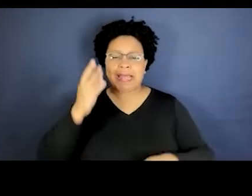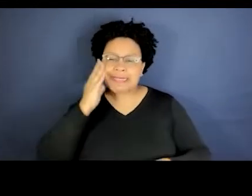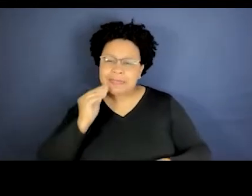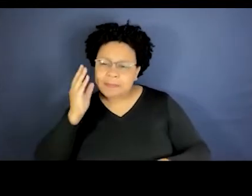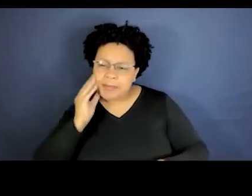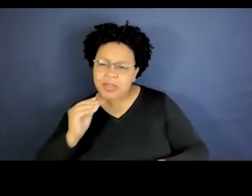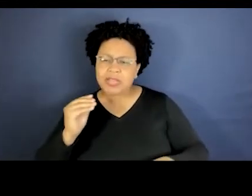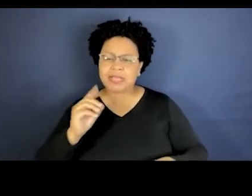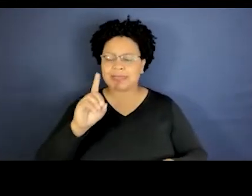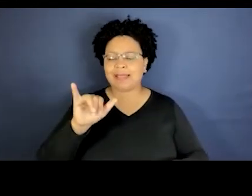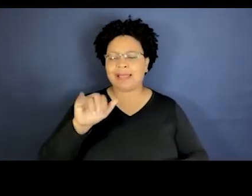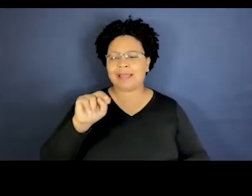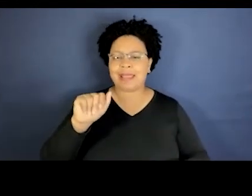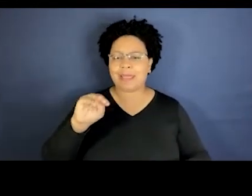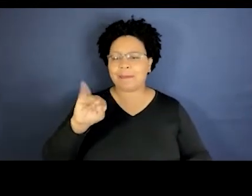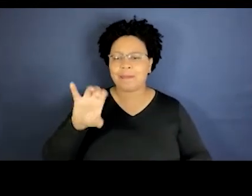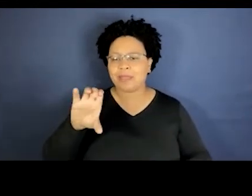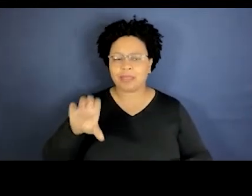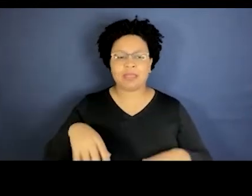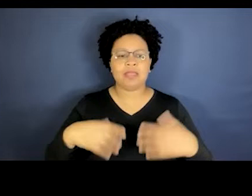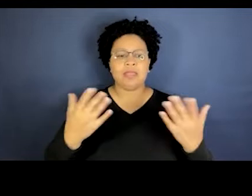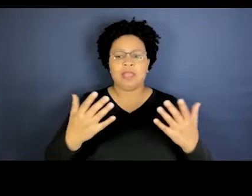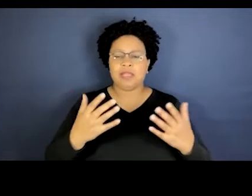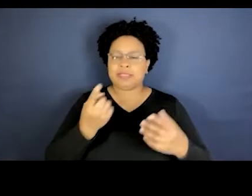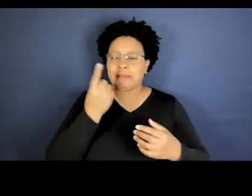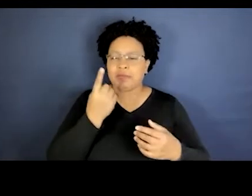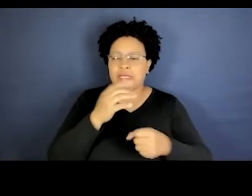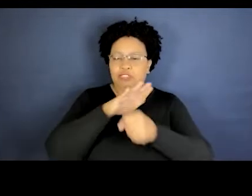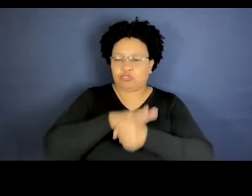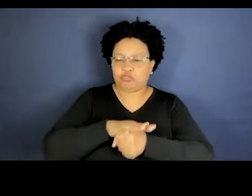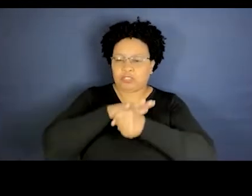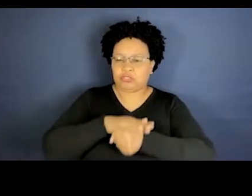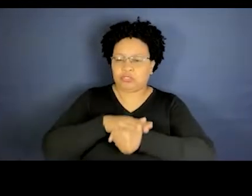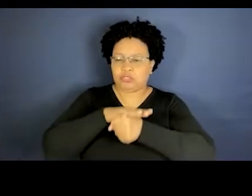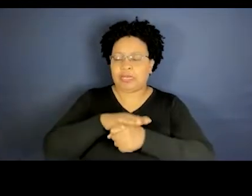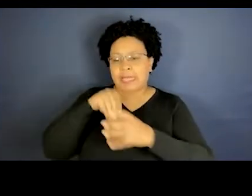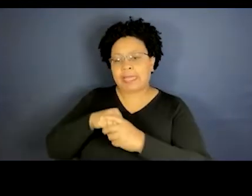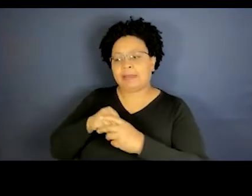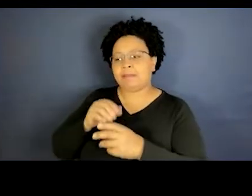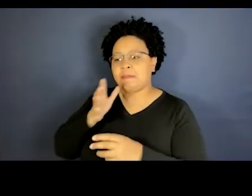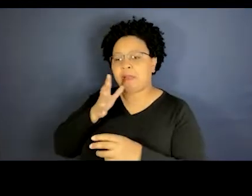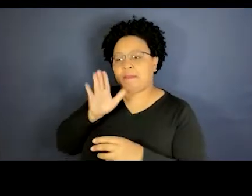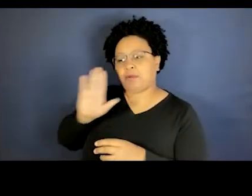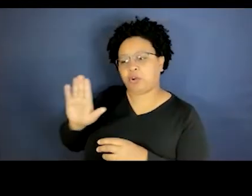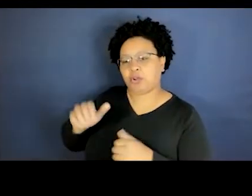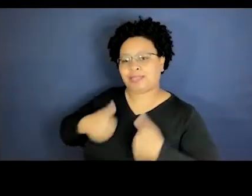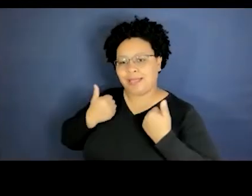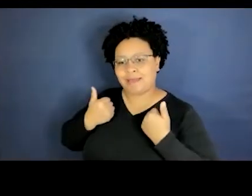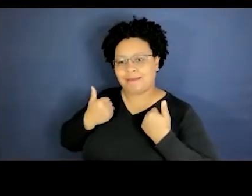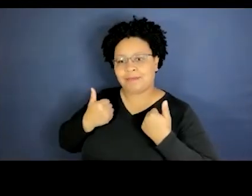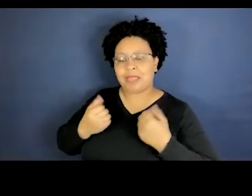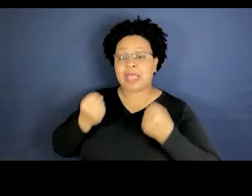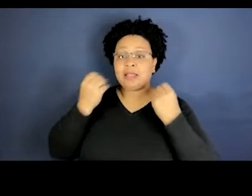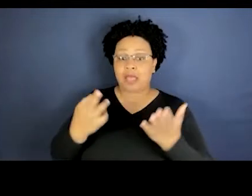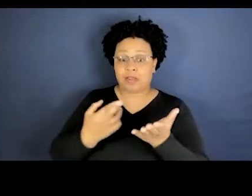dynamic experience of a stressor happening in the mother's life and a barrage of resources that flooded